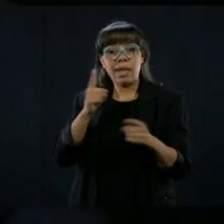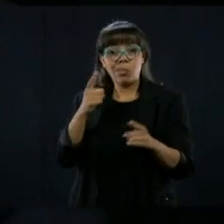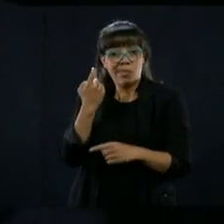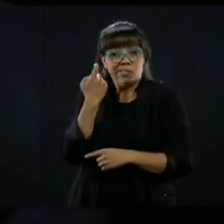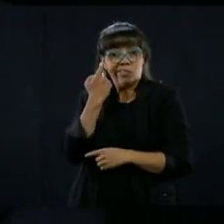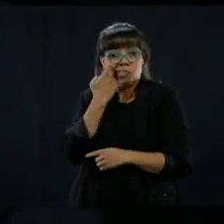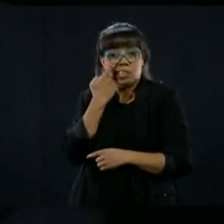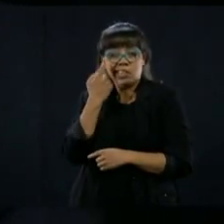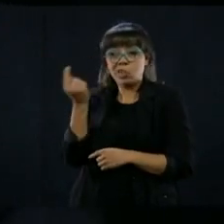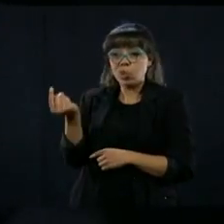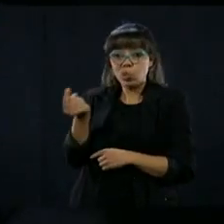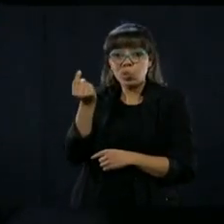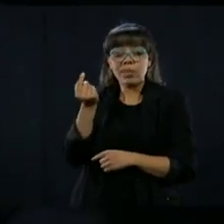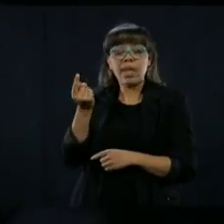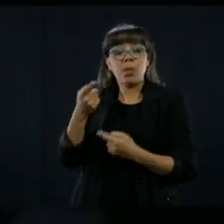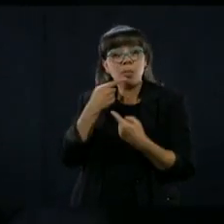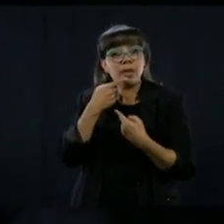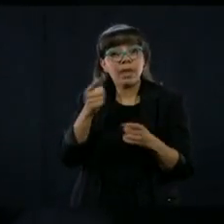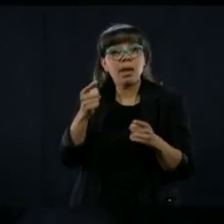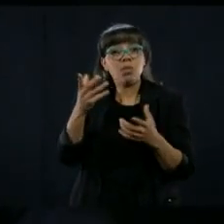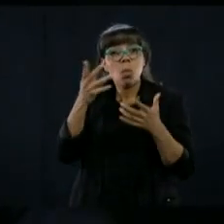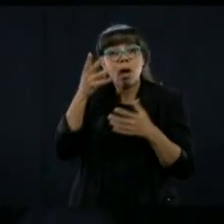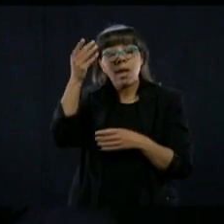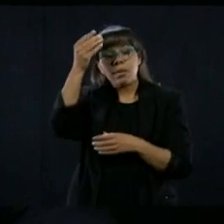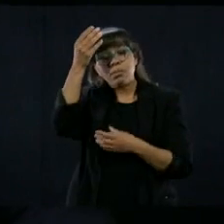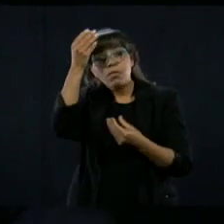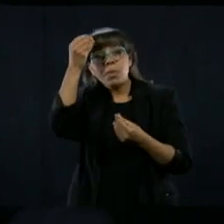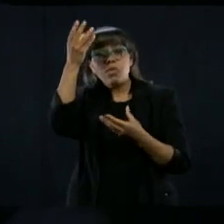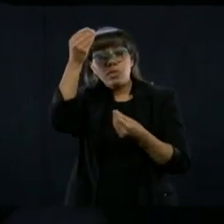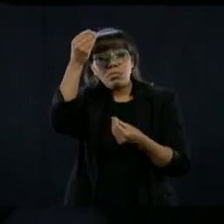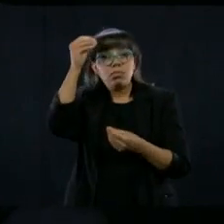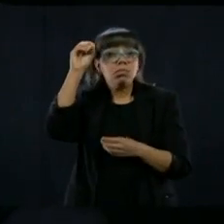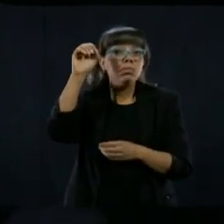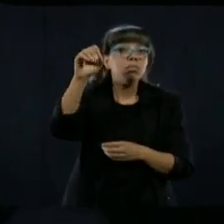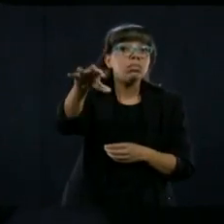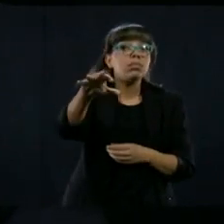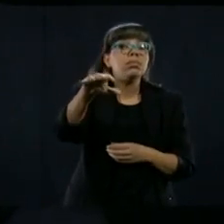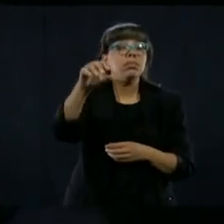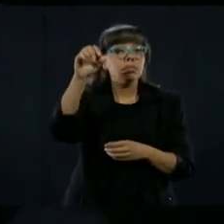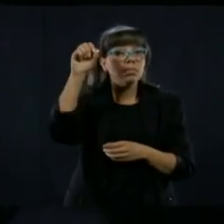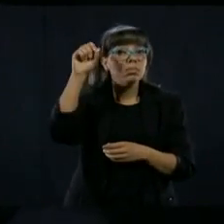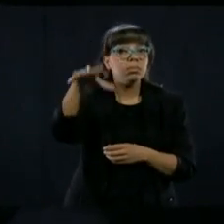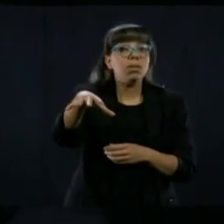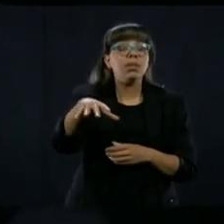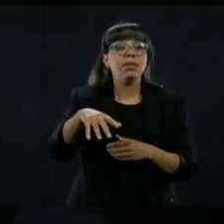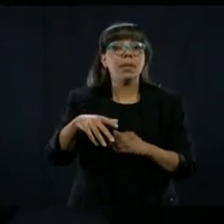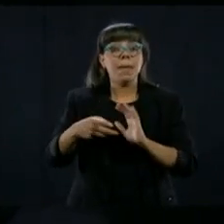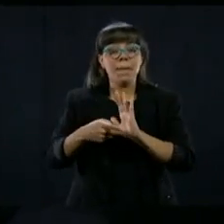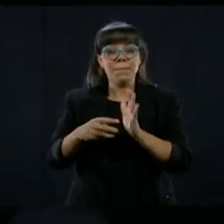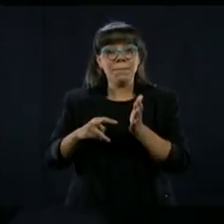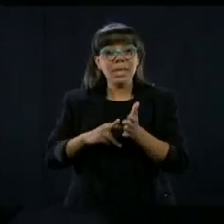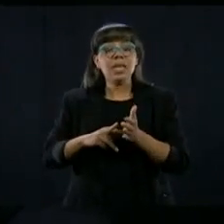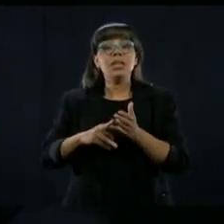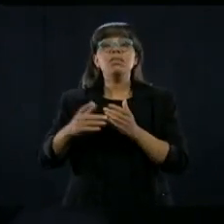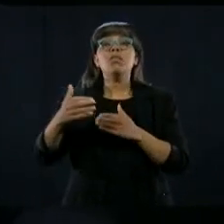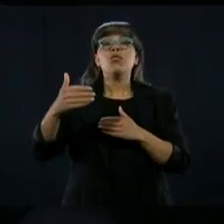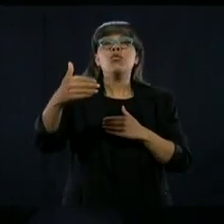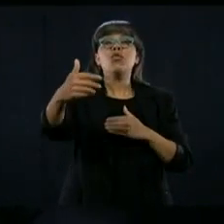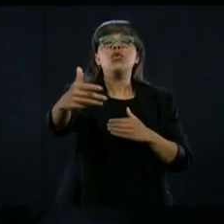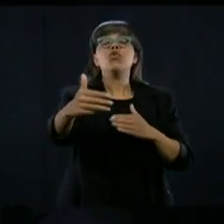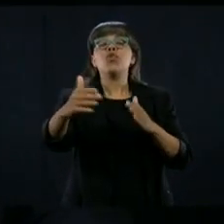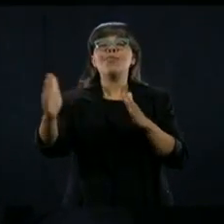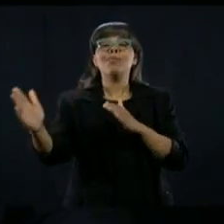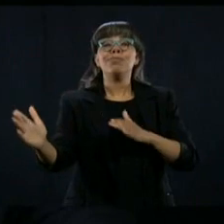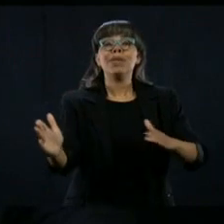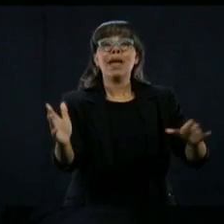understand, to ask questions. So some people, they think that we're reopening tomorrow. It's not the case.